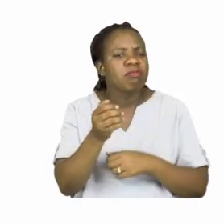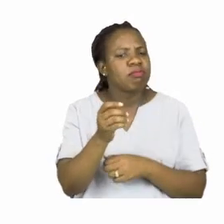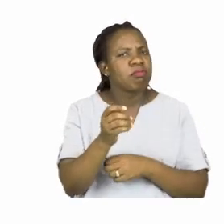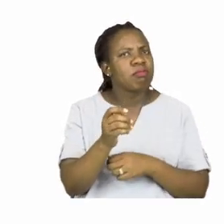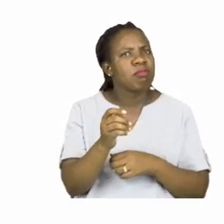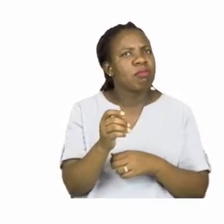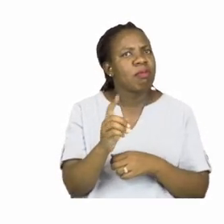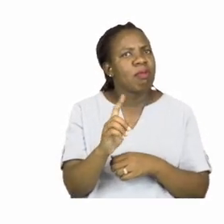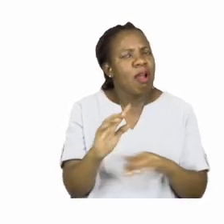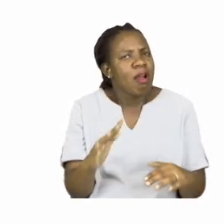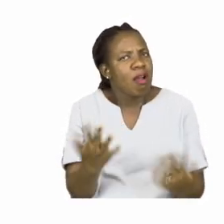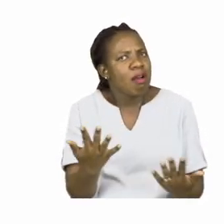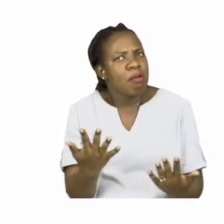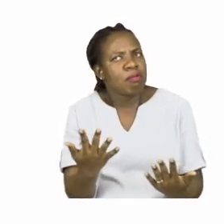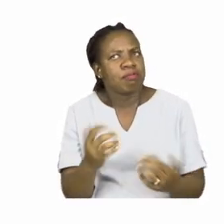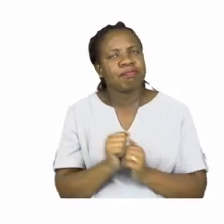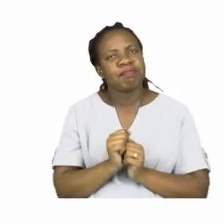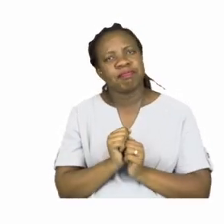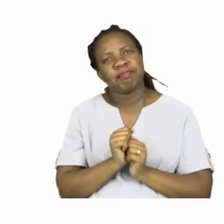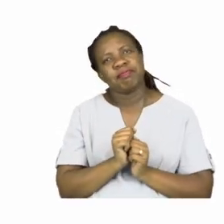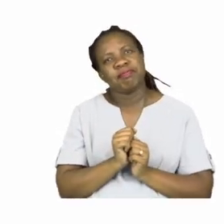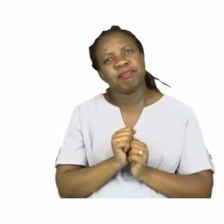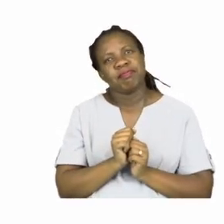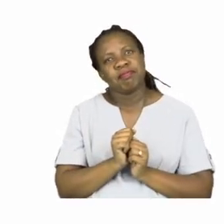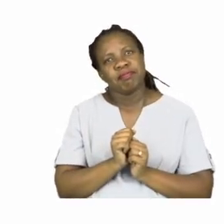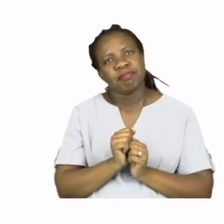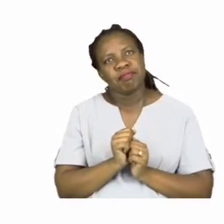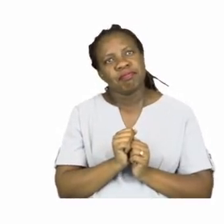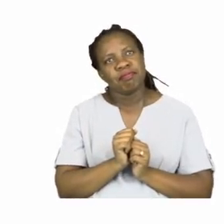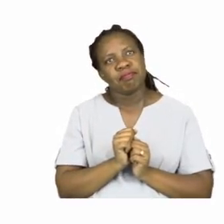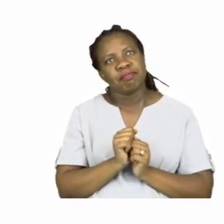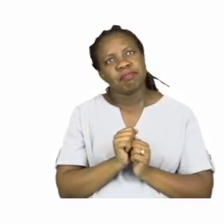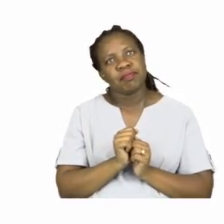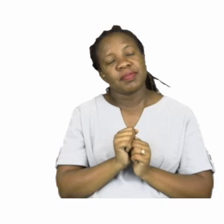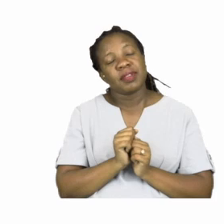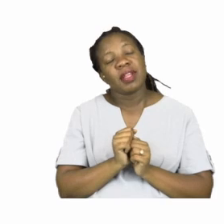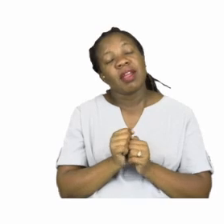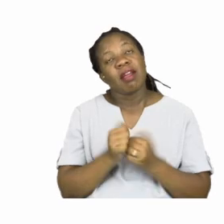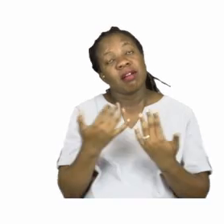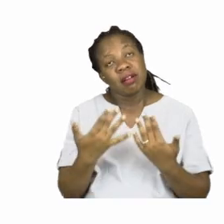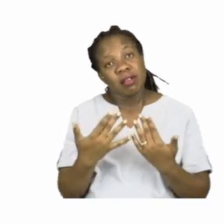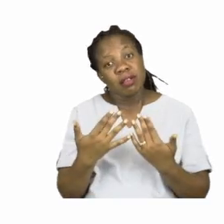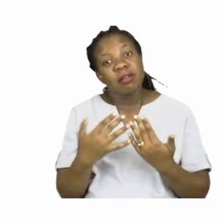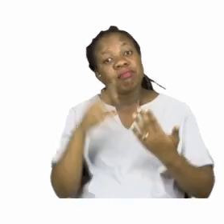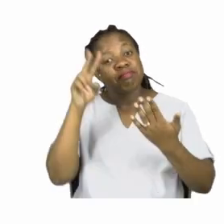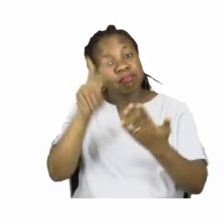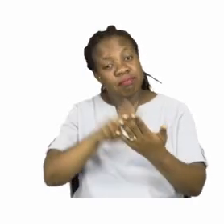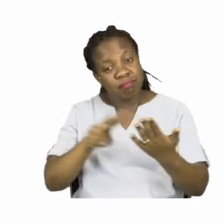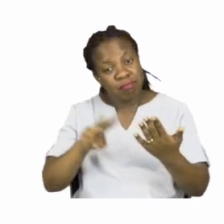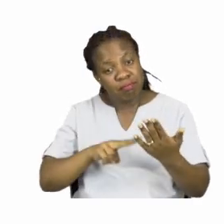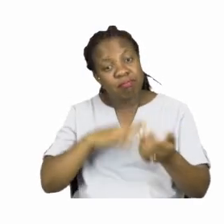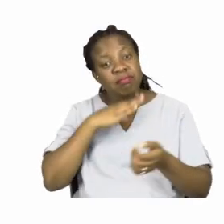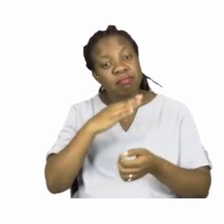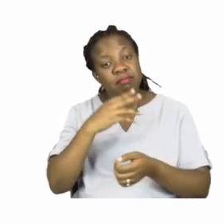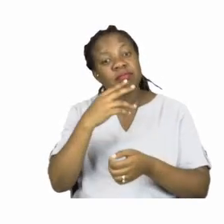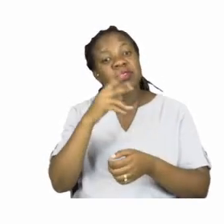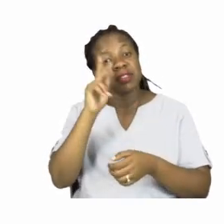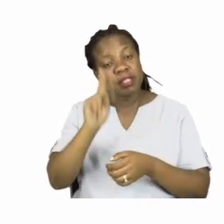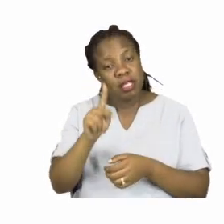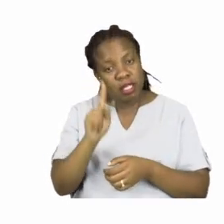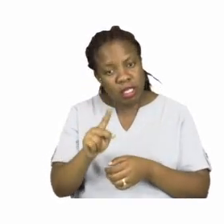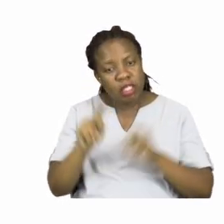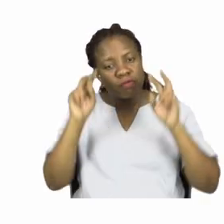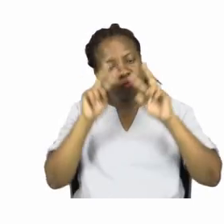So go ahead, boys and girls. You can now read the passage a second time. Take your time and look for your